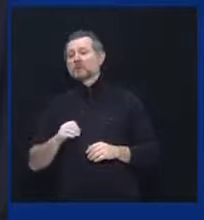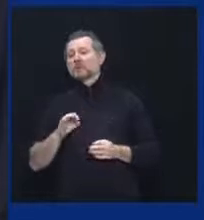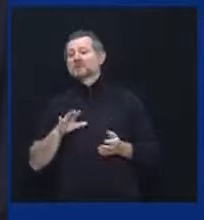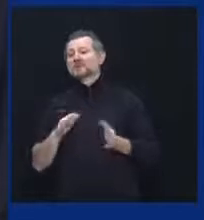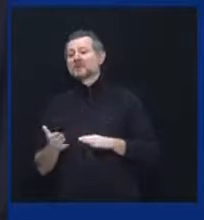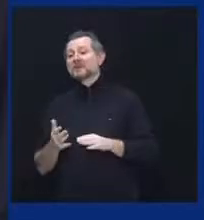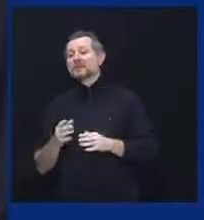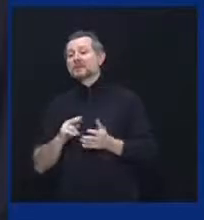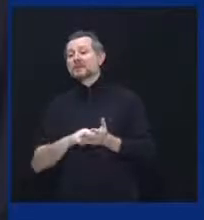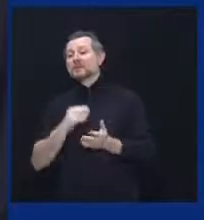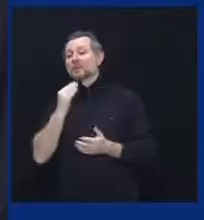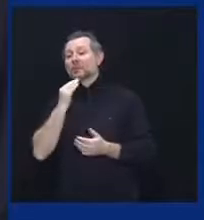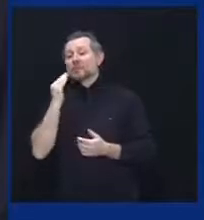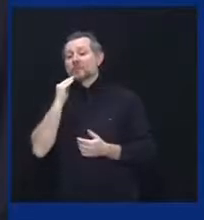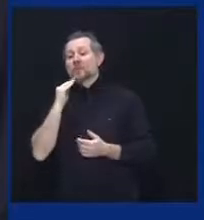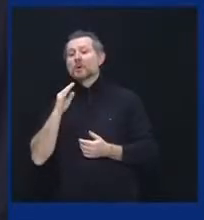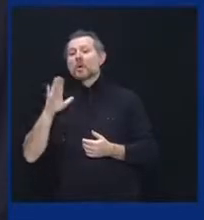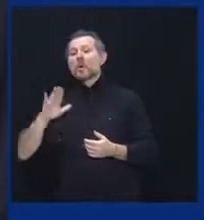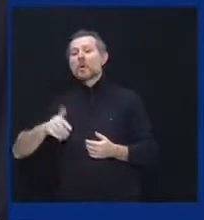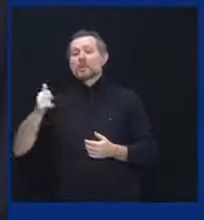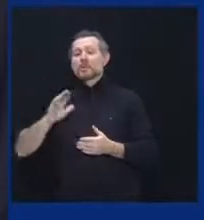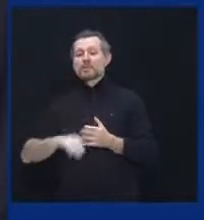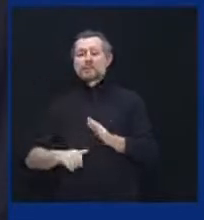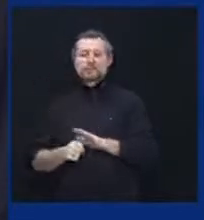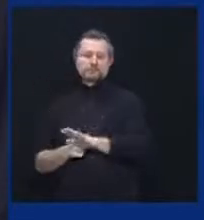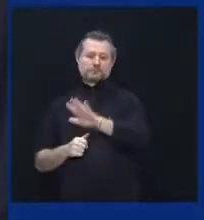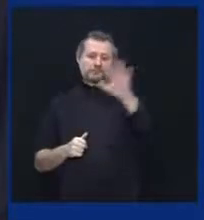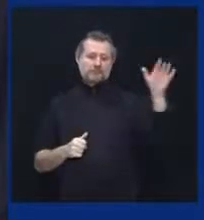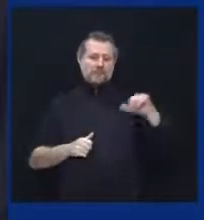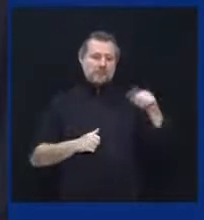nursing homes than other states.